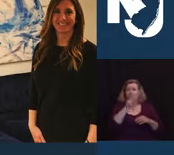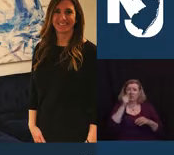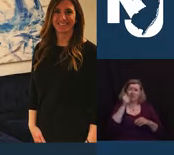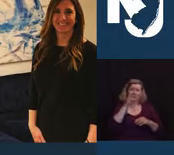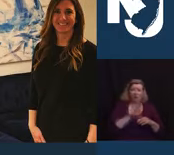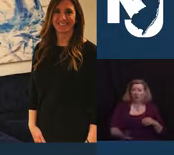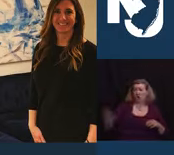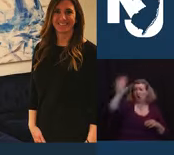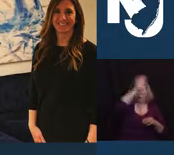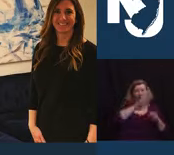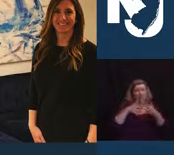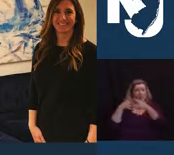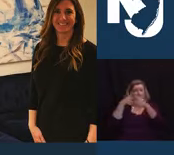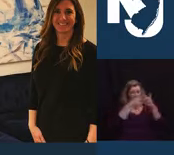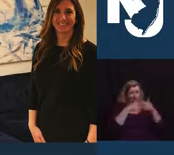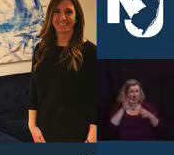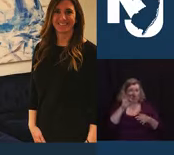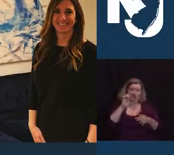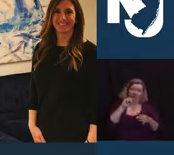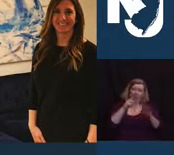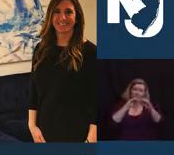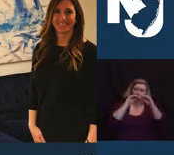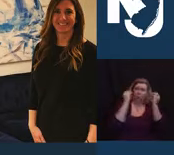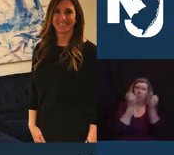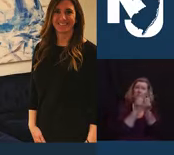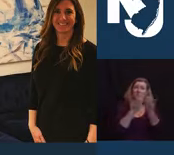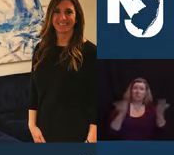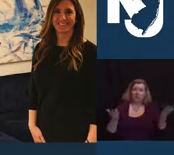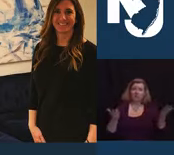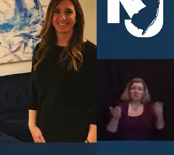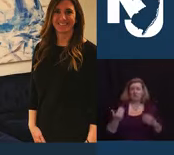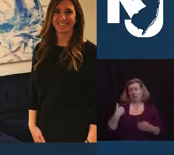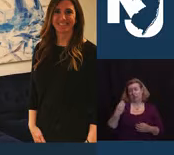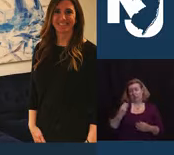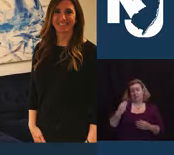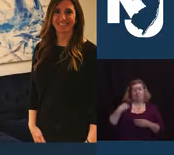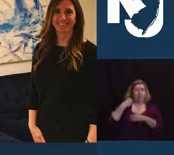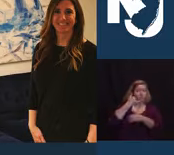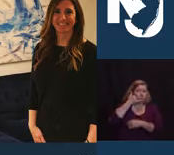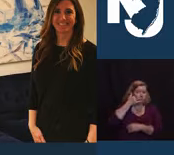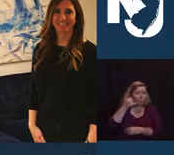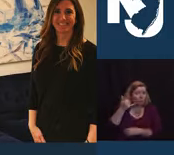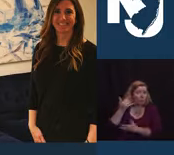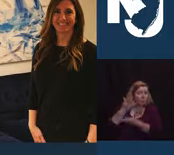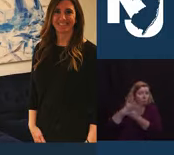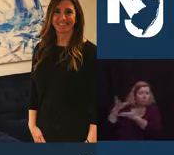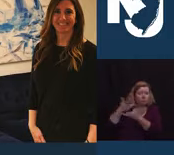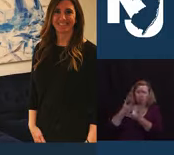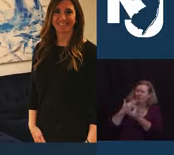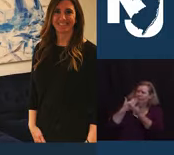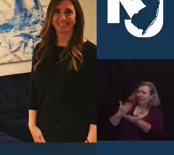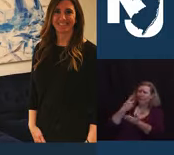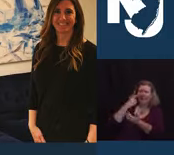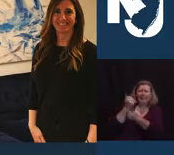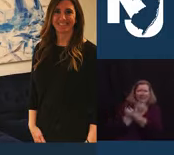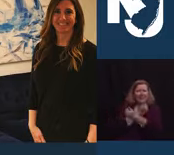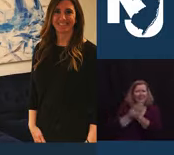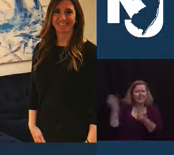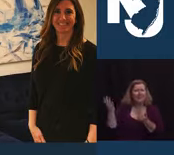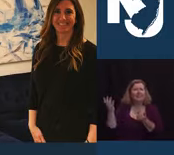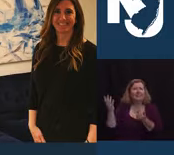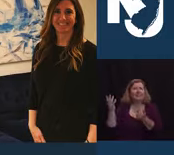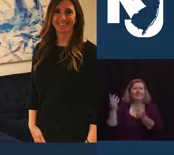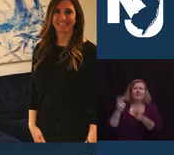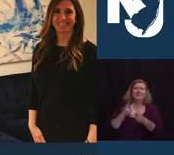I spoke with Liz and Gina on Monday. We had a great call, and I thank them for all they have done to keep the frontline heroes in